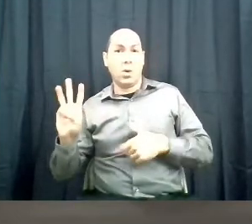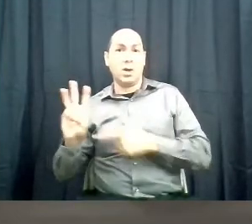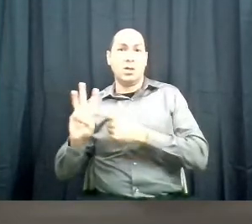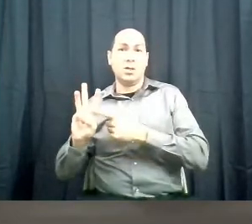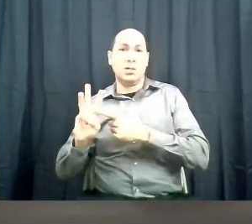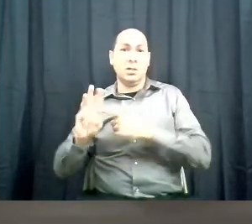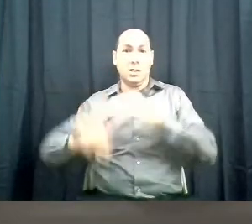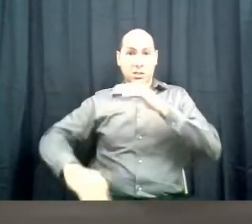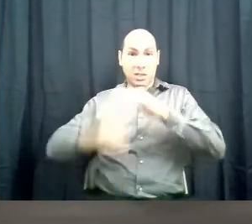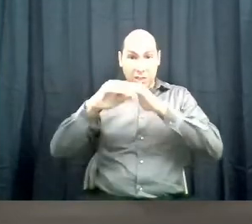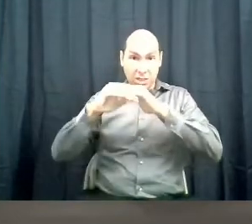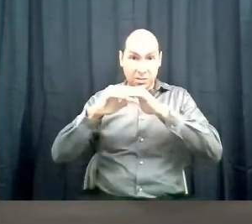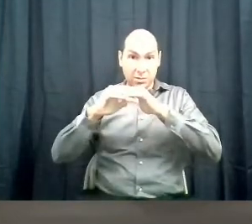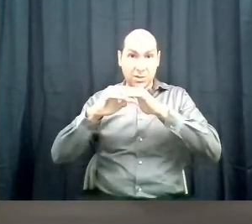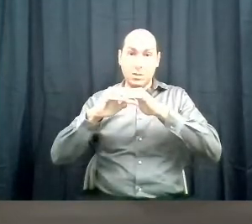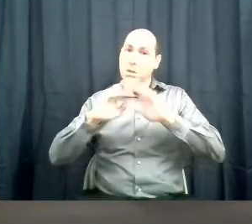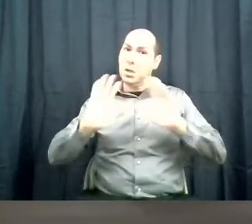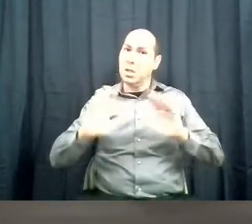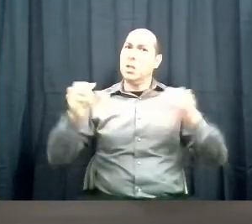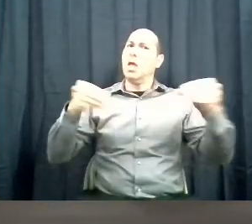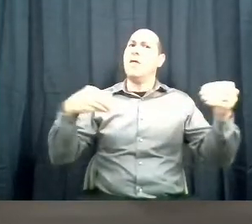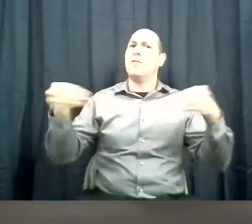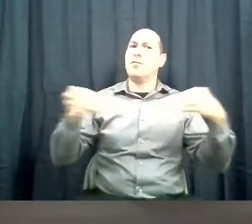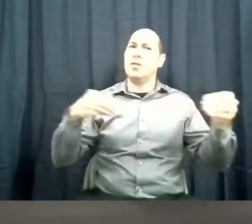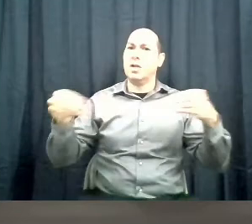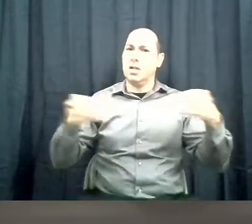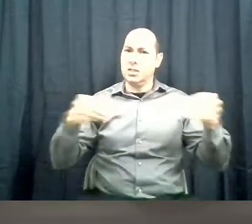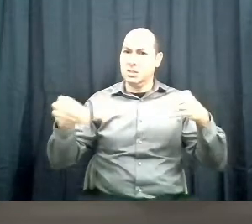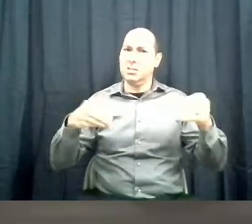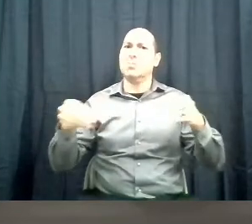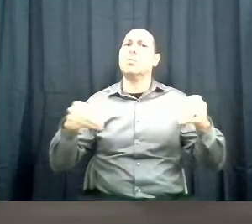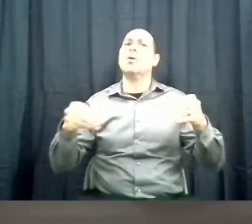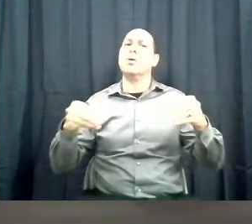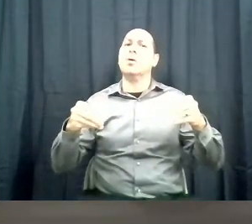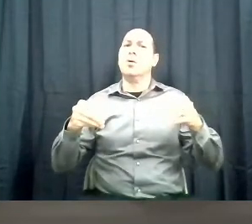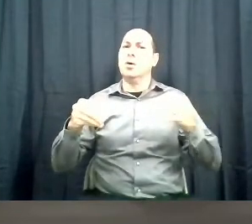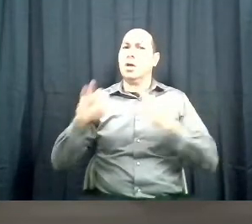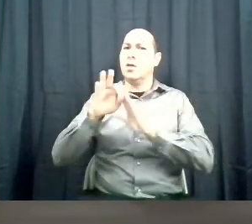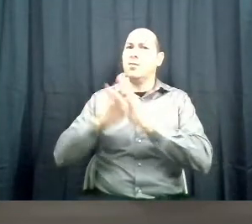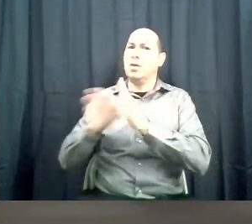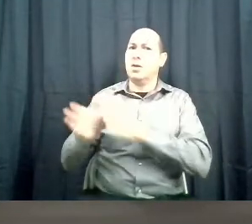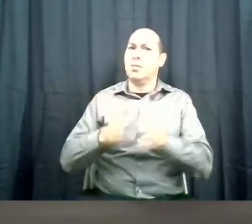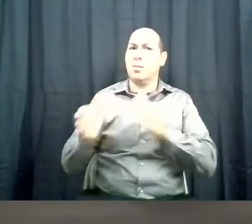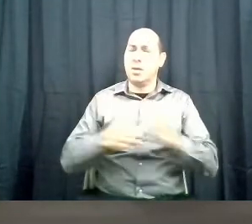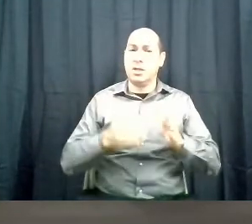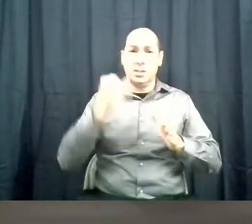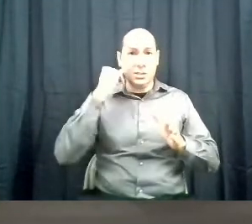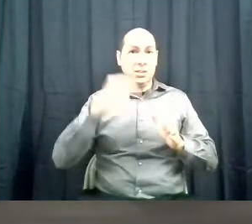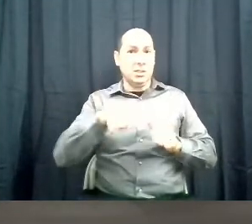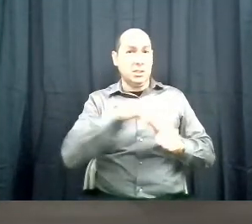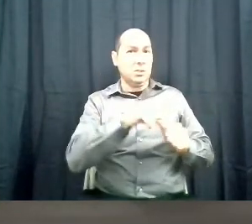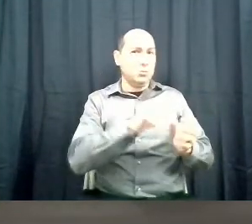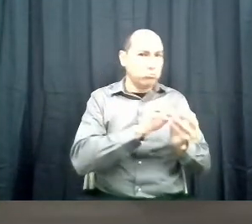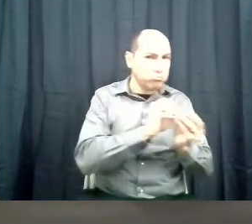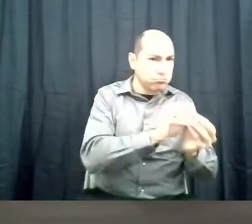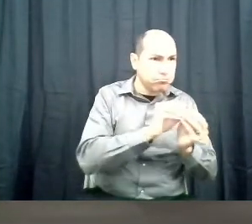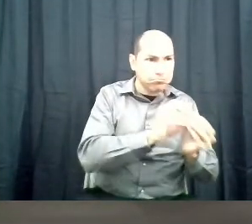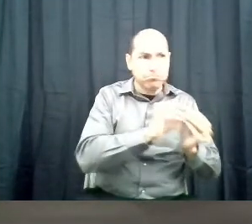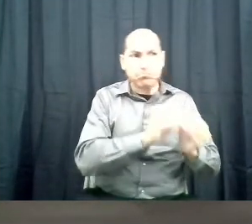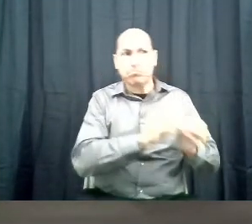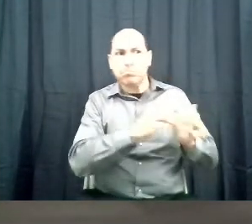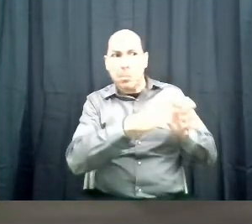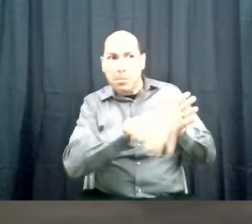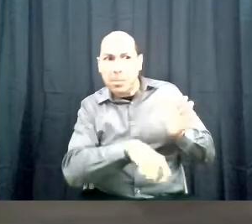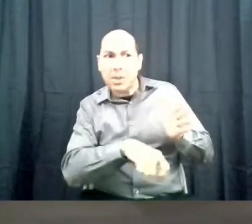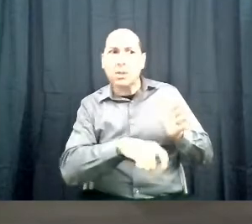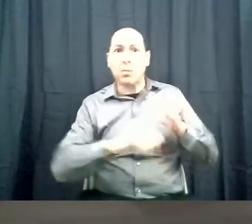limit is flexible to the extent that it fits within the fiscal plan. So if the negotiated price per kilowatt hour is lower than